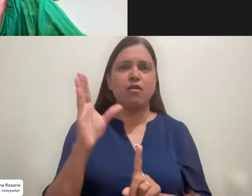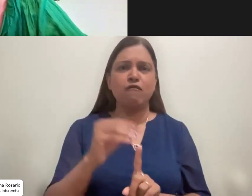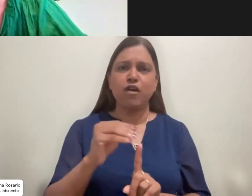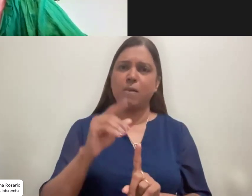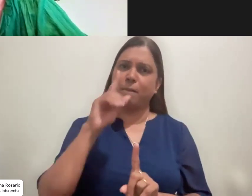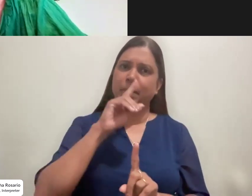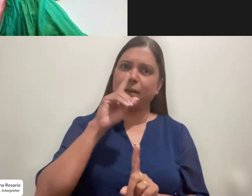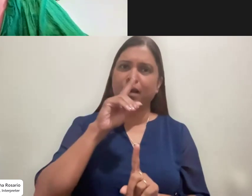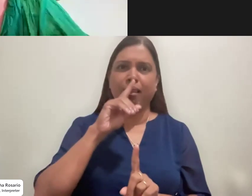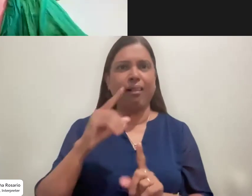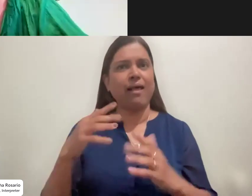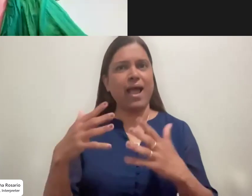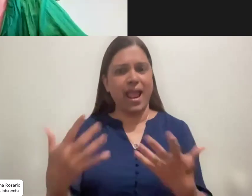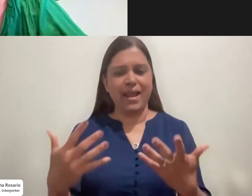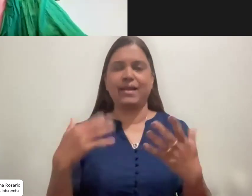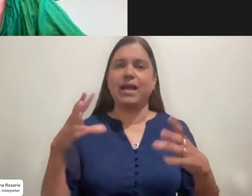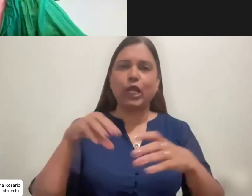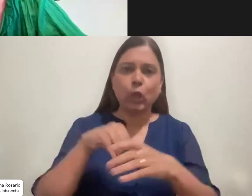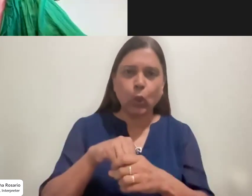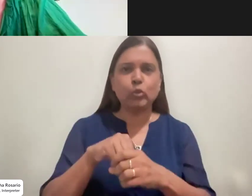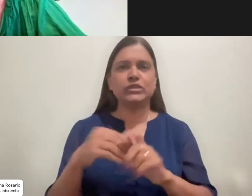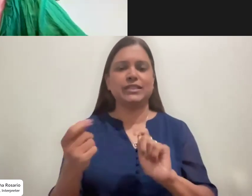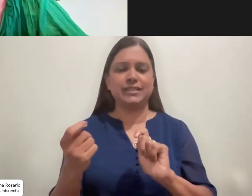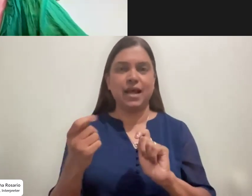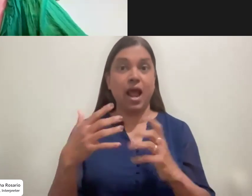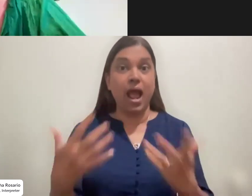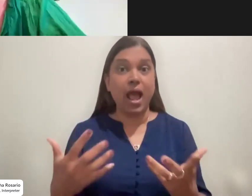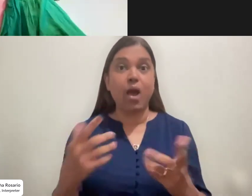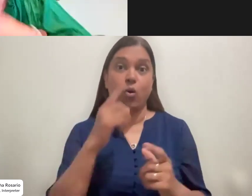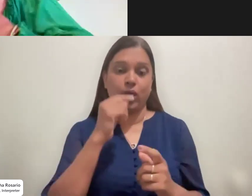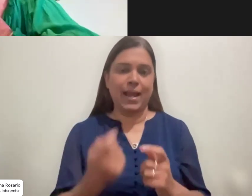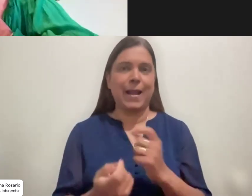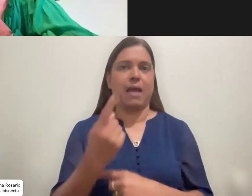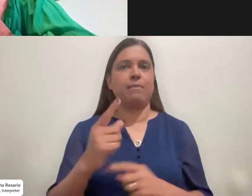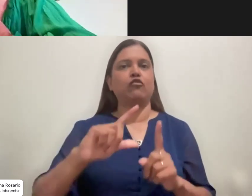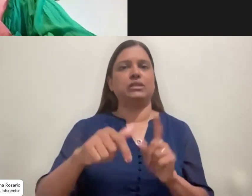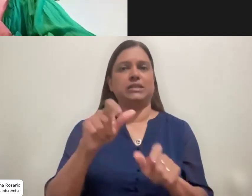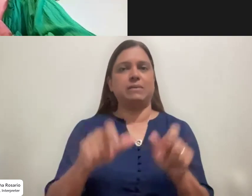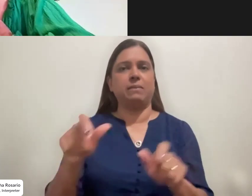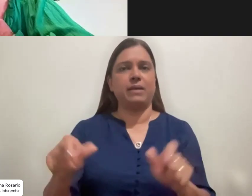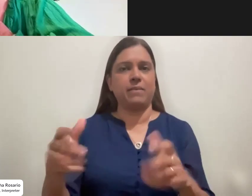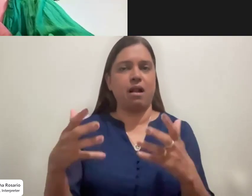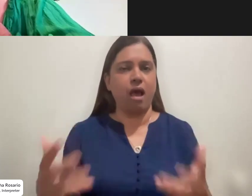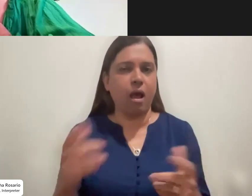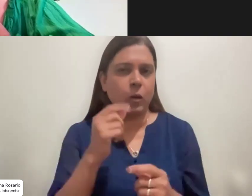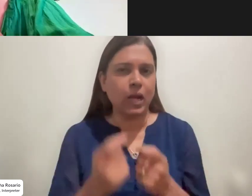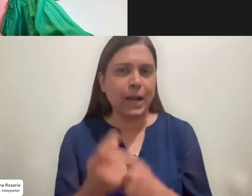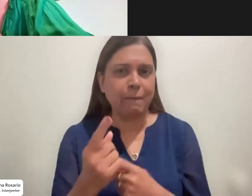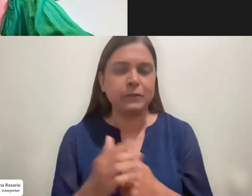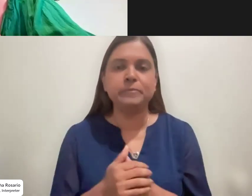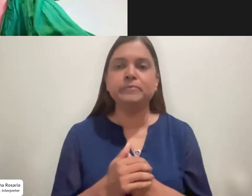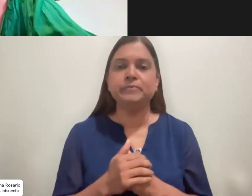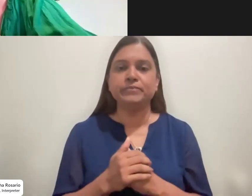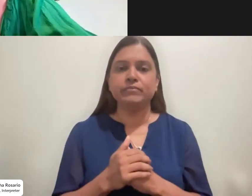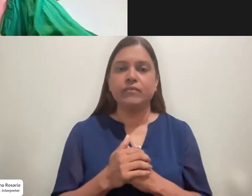of inclusion and belonging of people with disabilities. I myself have disabilities. I'm a